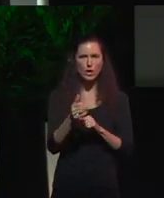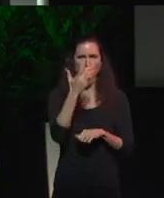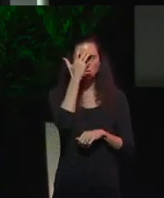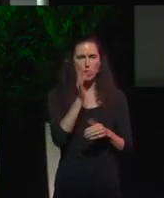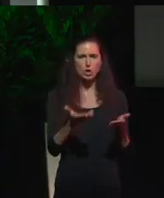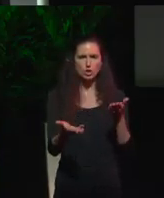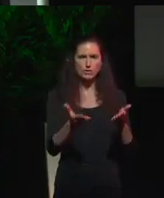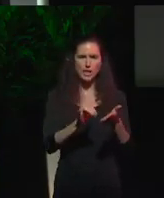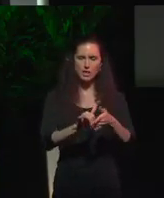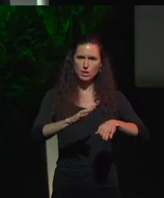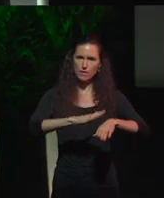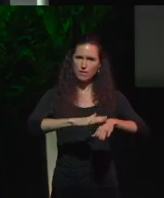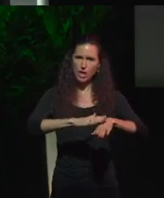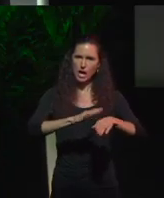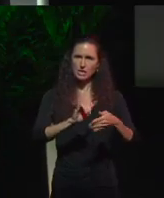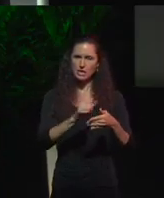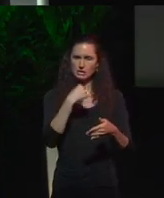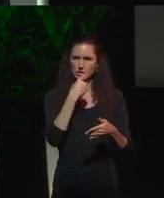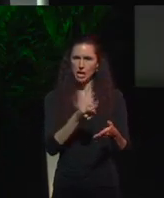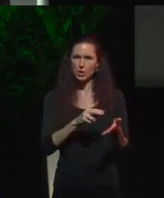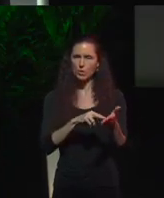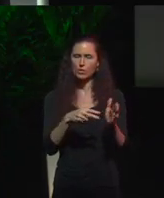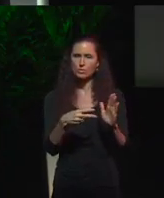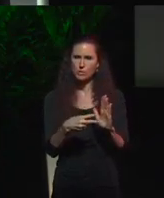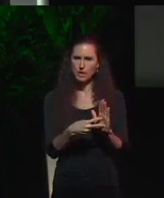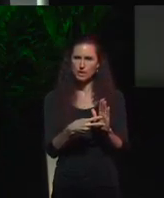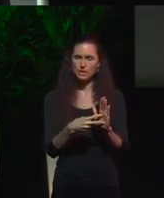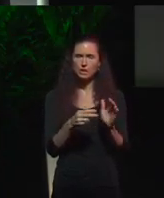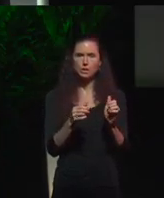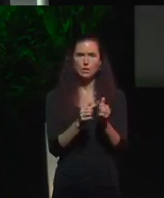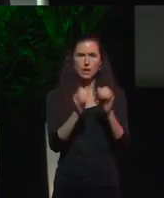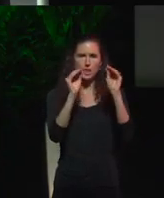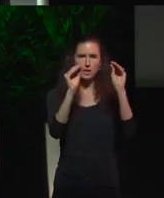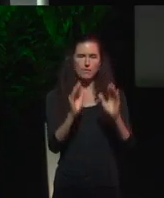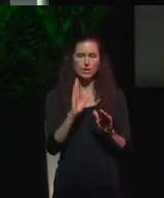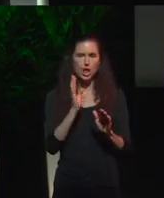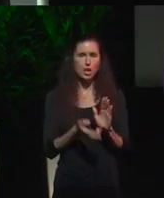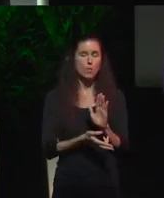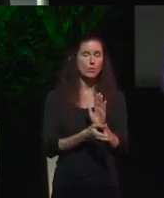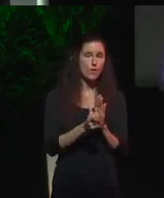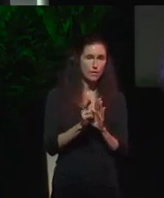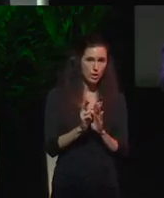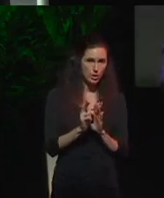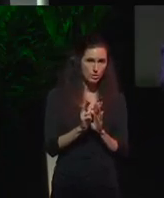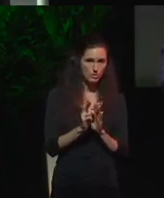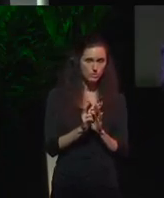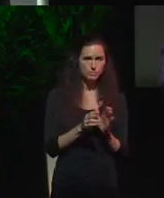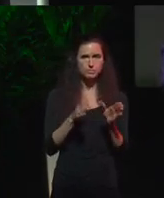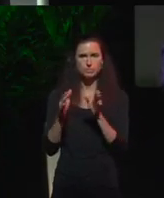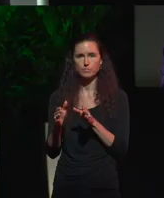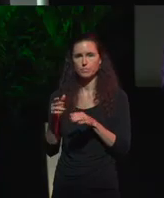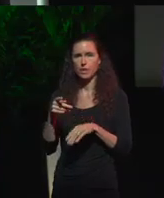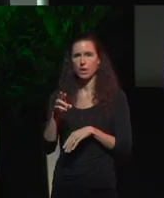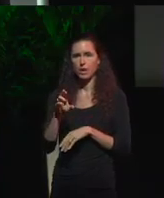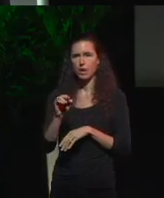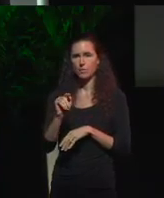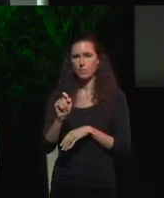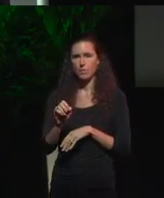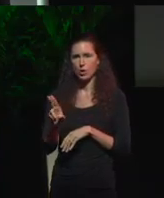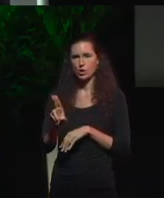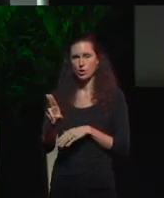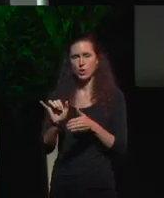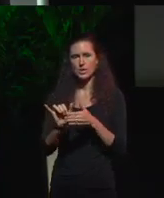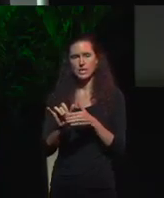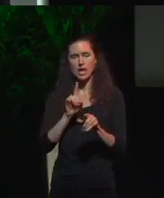those flags and the indication of what those flags are, where the faculty member would go and review those. In the case of Proctor U Review Plus, it's